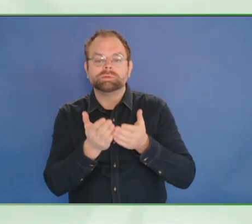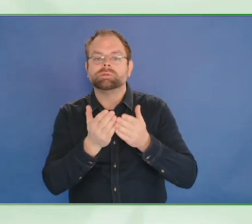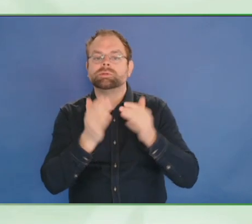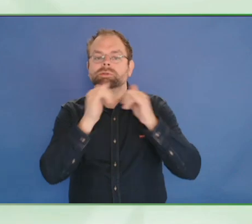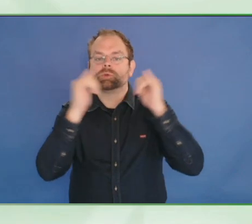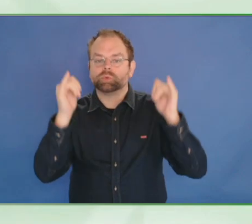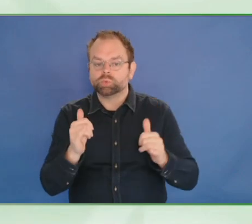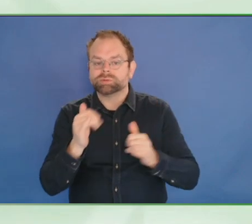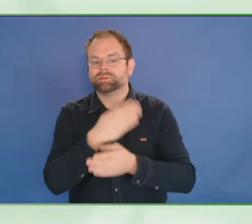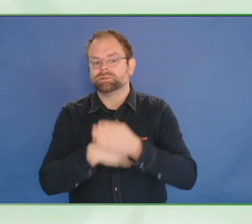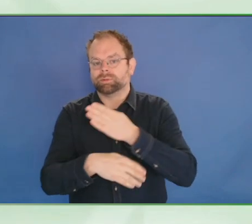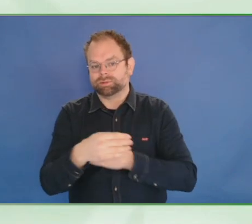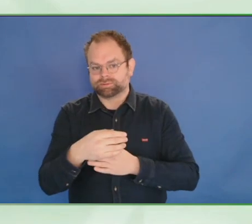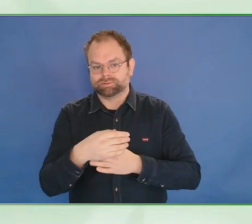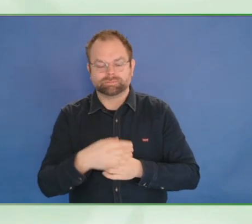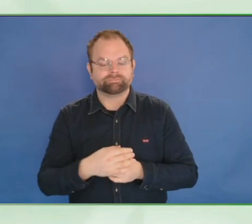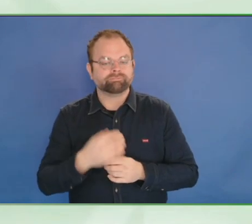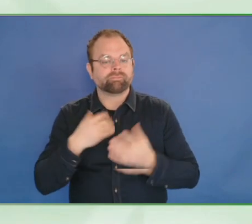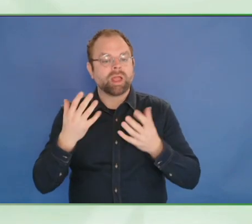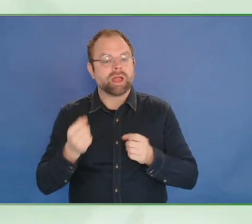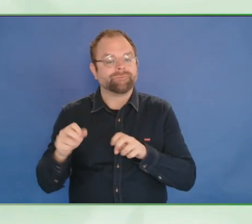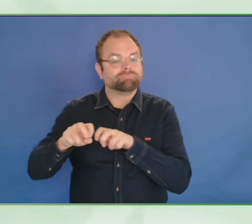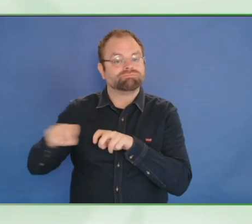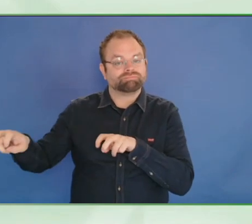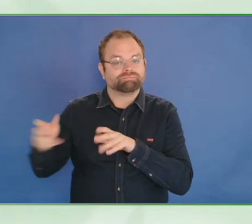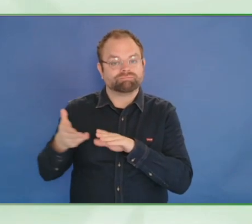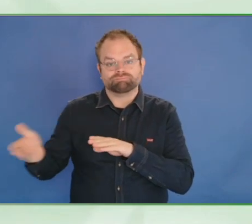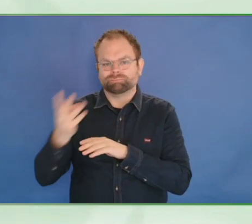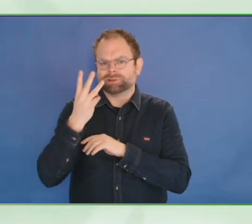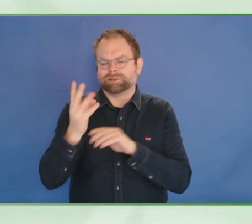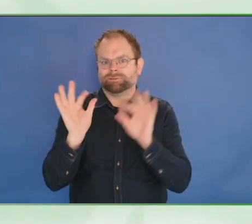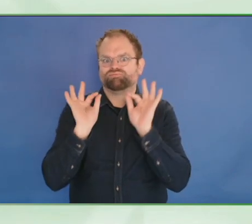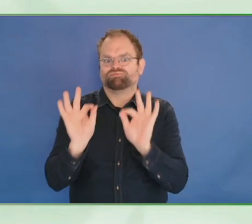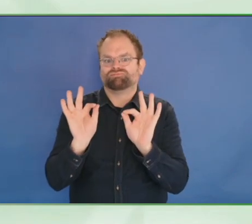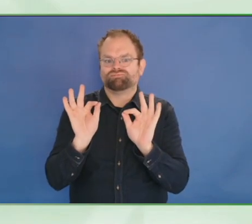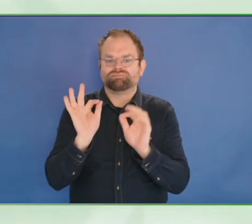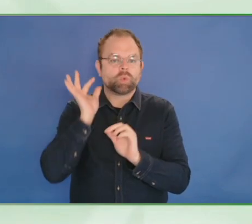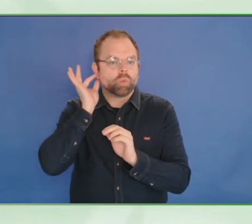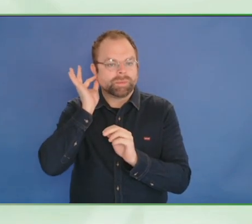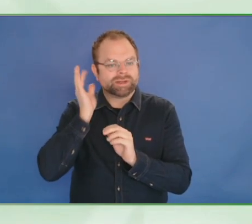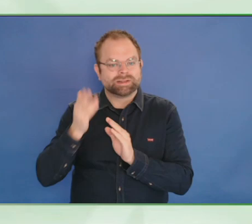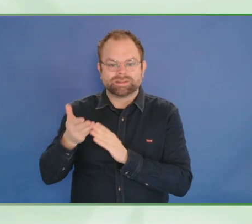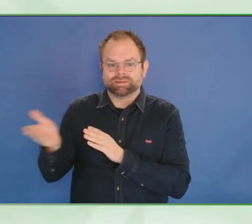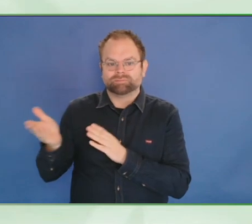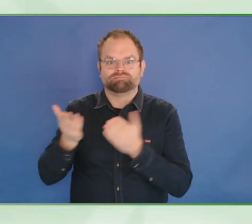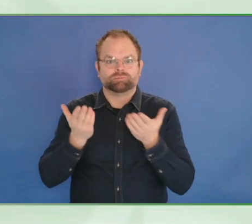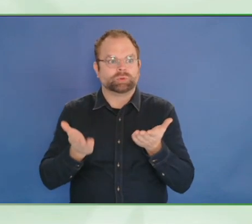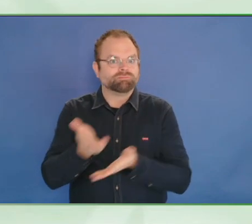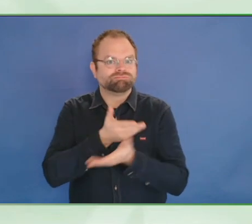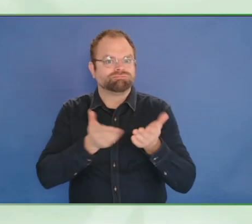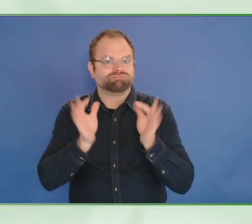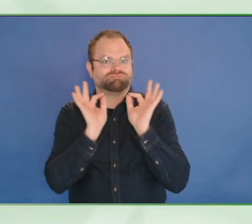three incredible women. We're going to have a great conversation today. Our topic